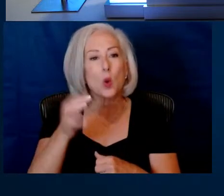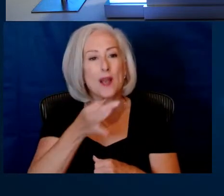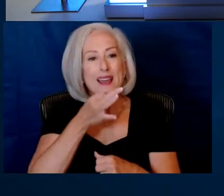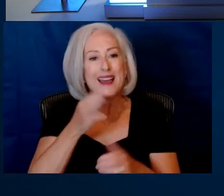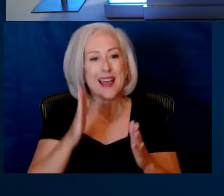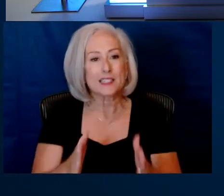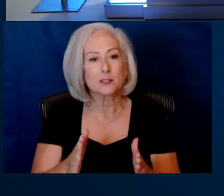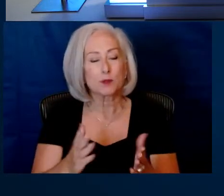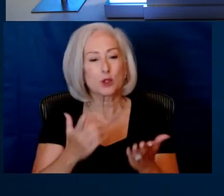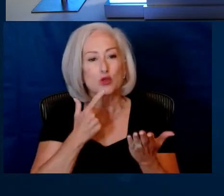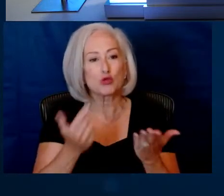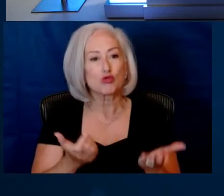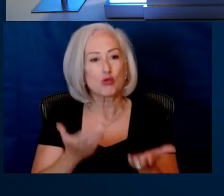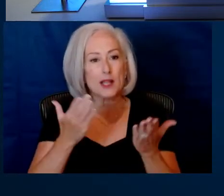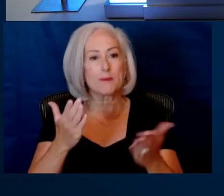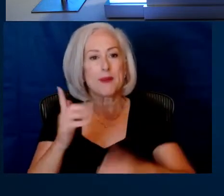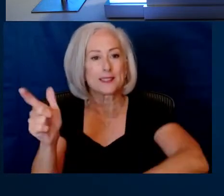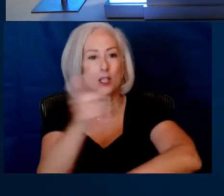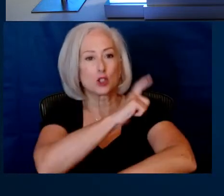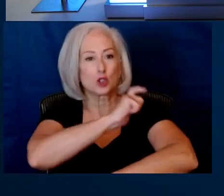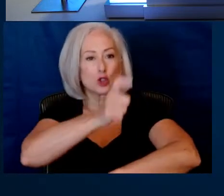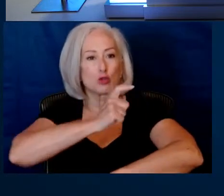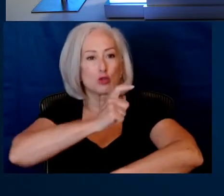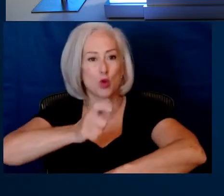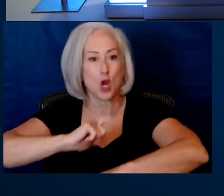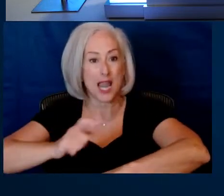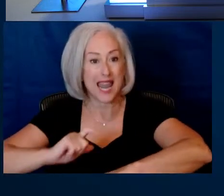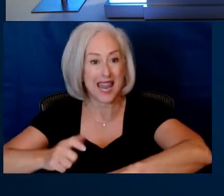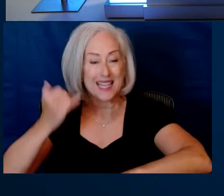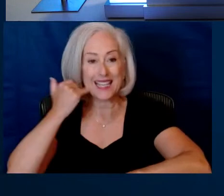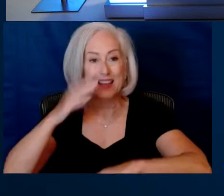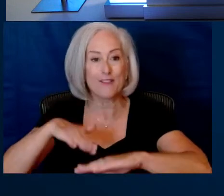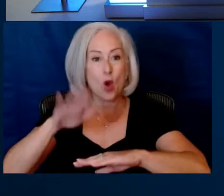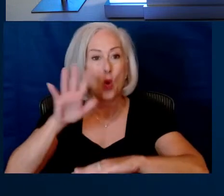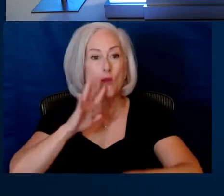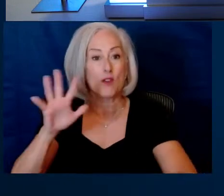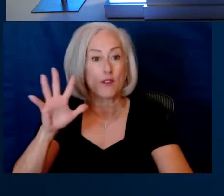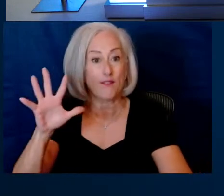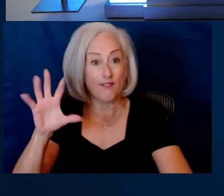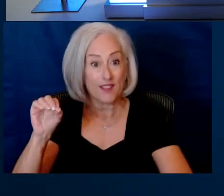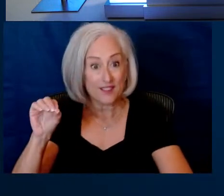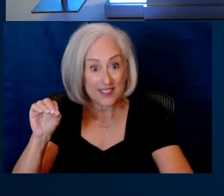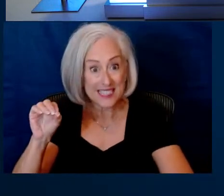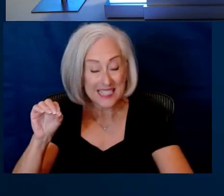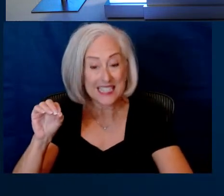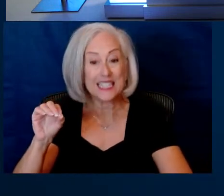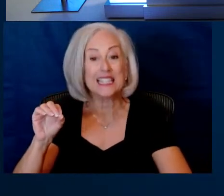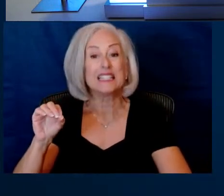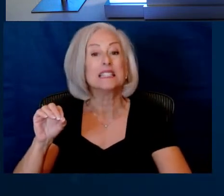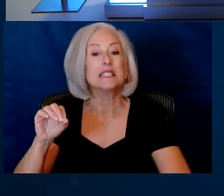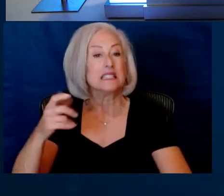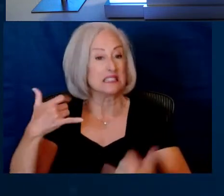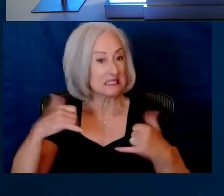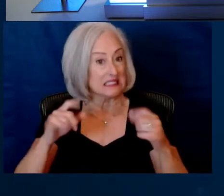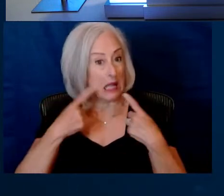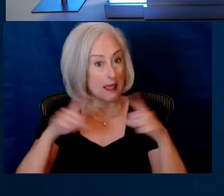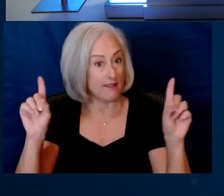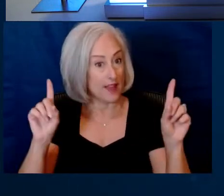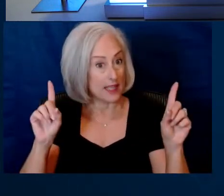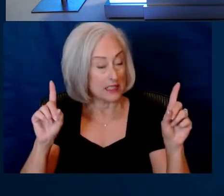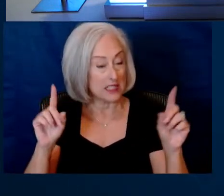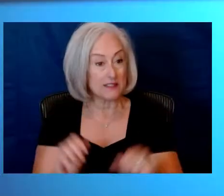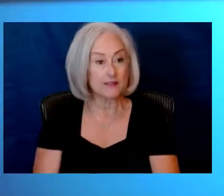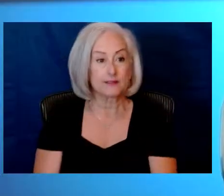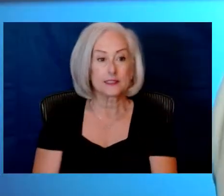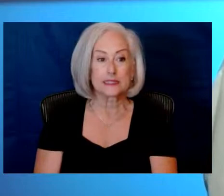on sunblock? If you have a 50 or above and you're spraying it frequently, I mean, is it still effective? Again,